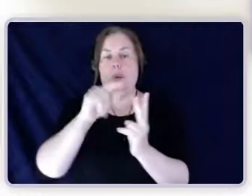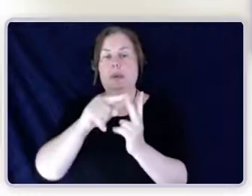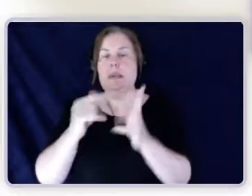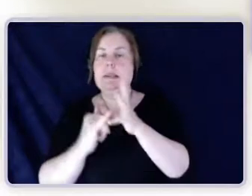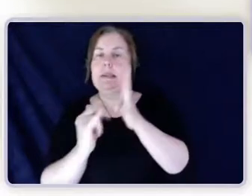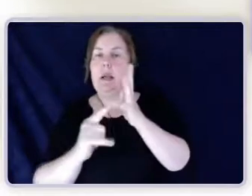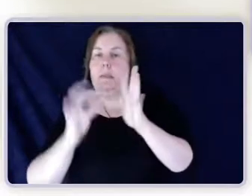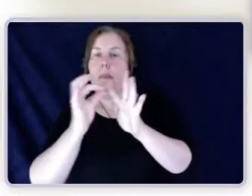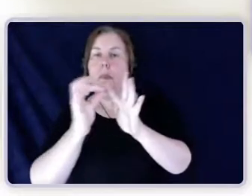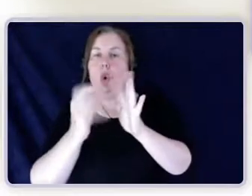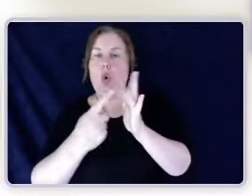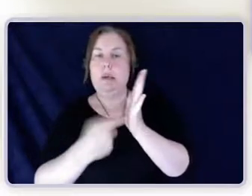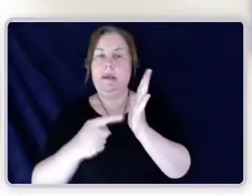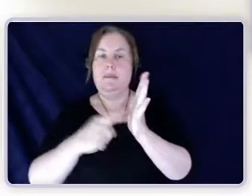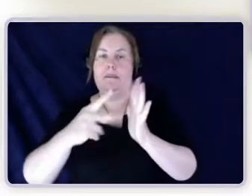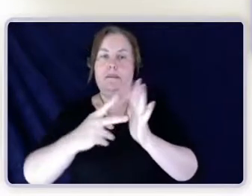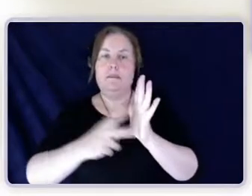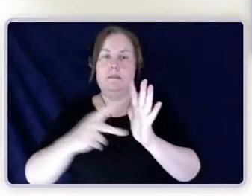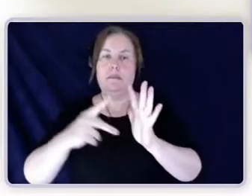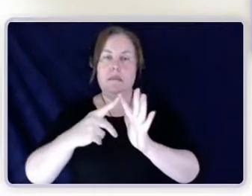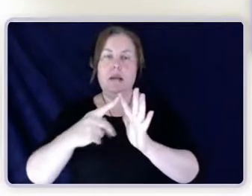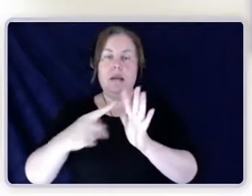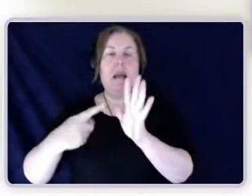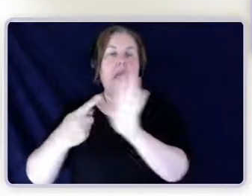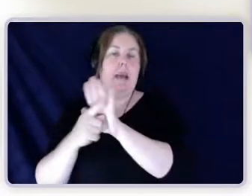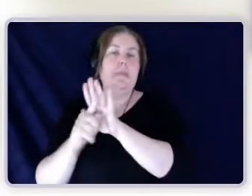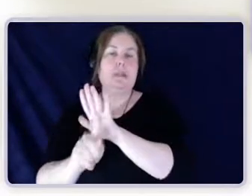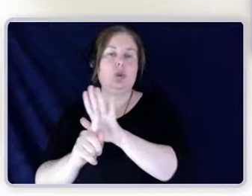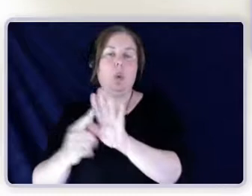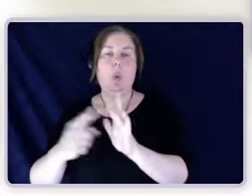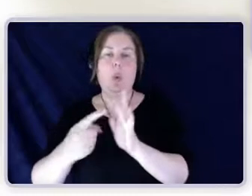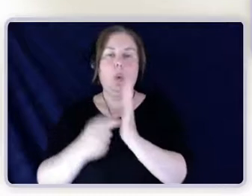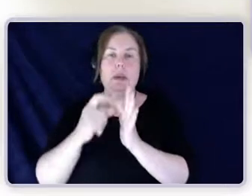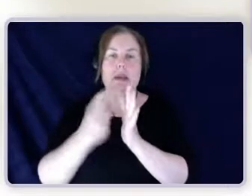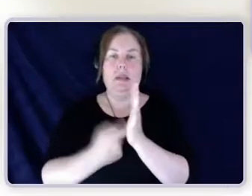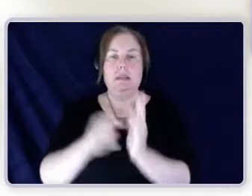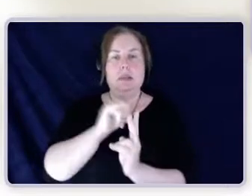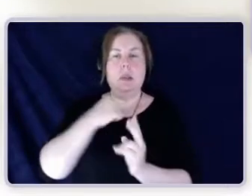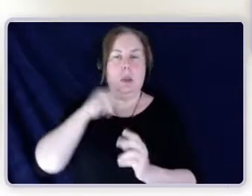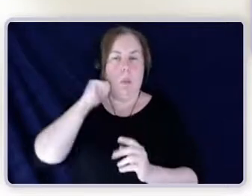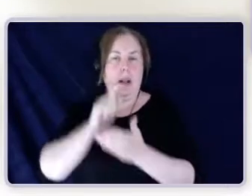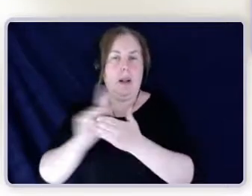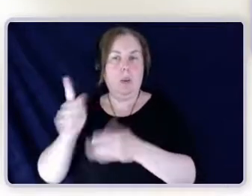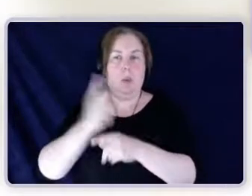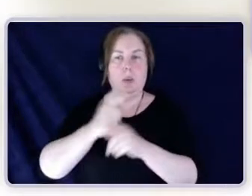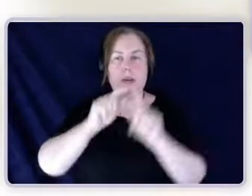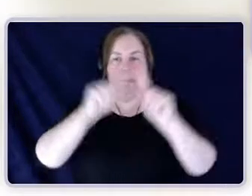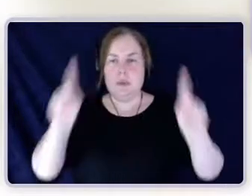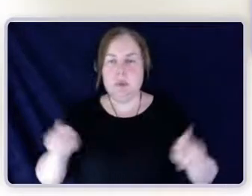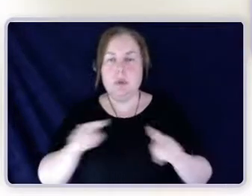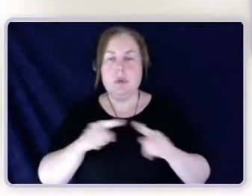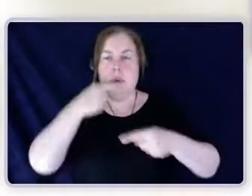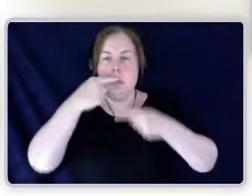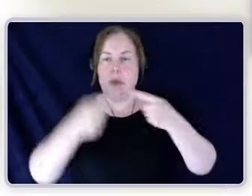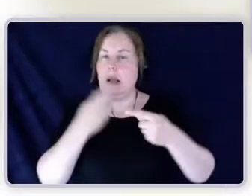those in later slides. There are usual provisions and clauses around special medical